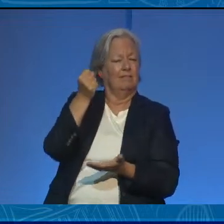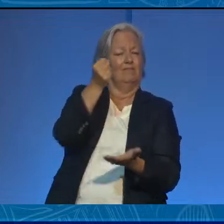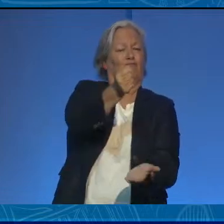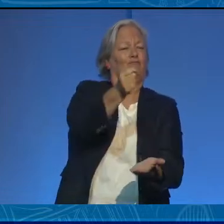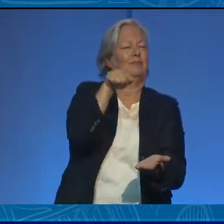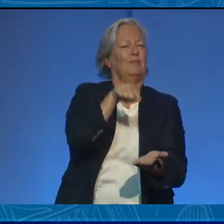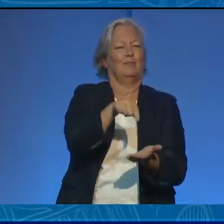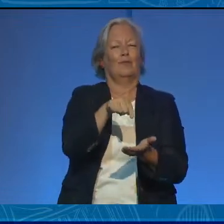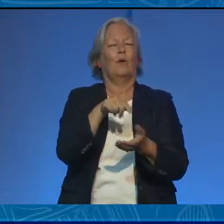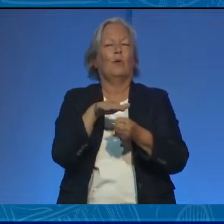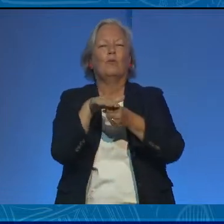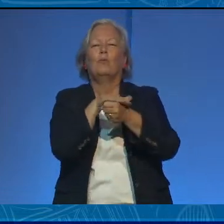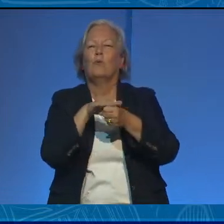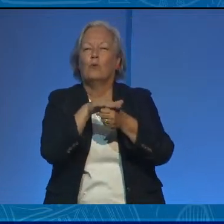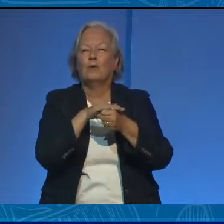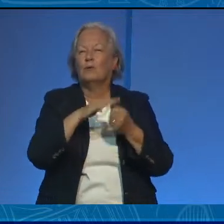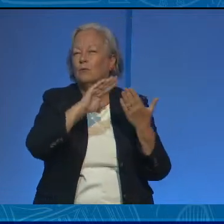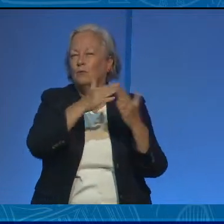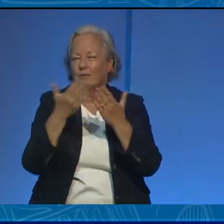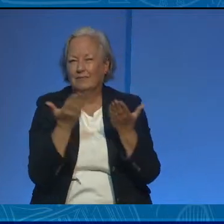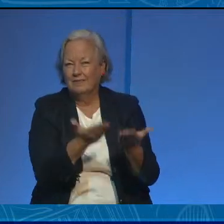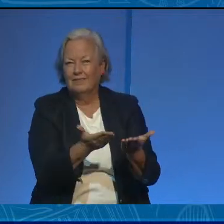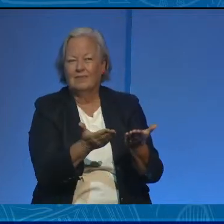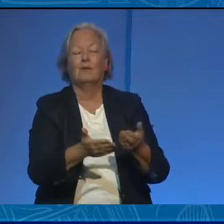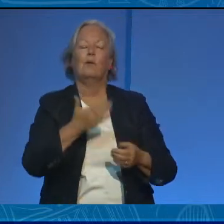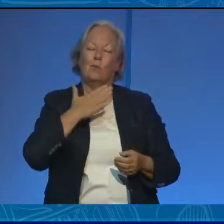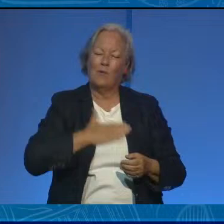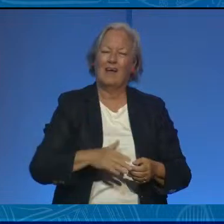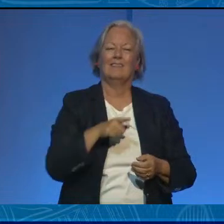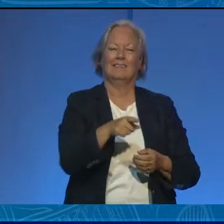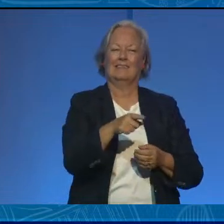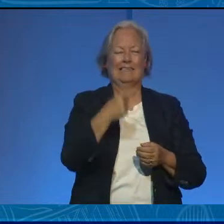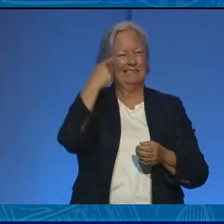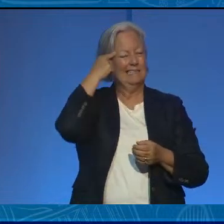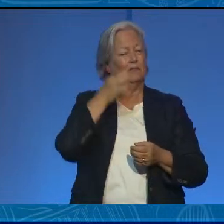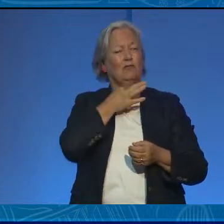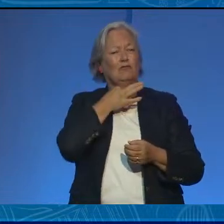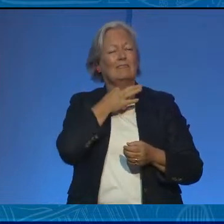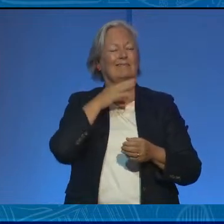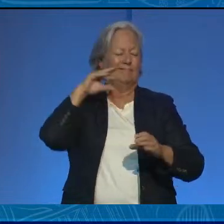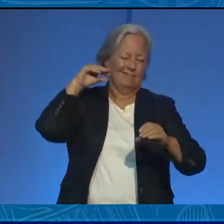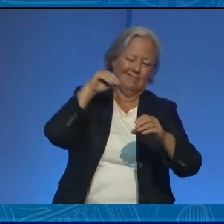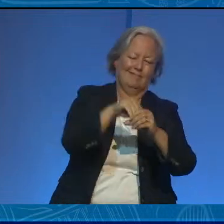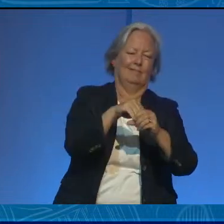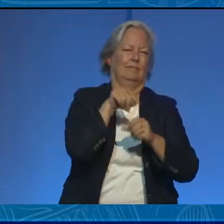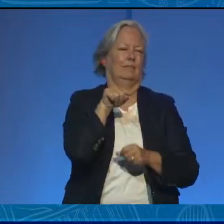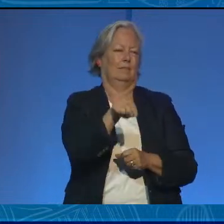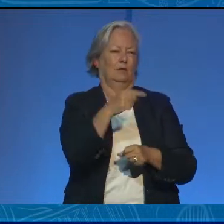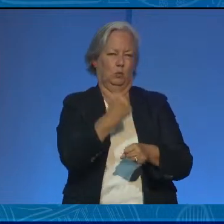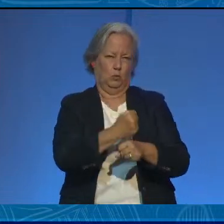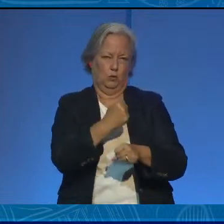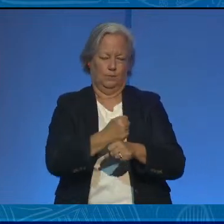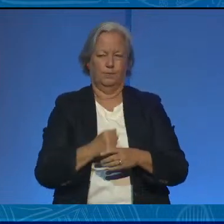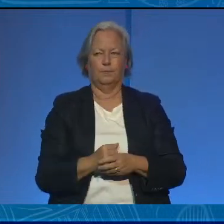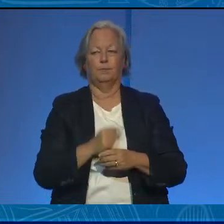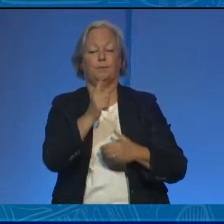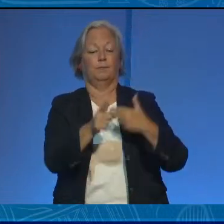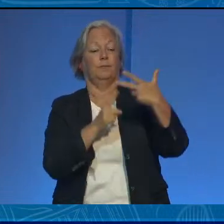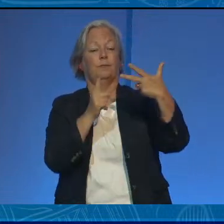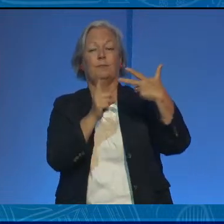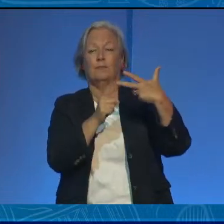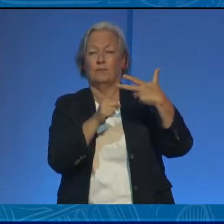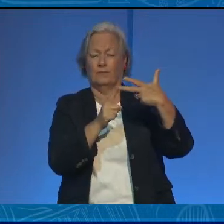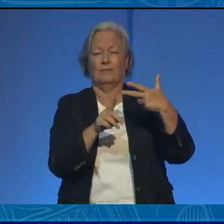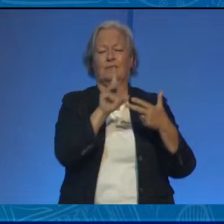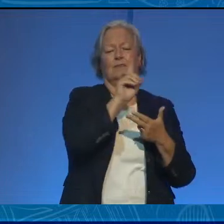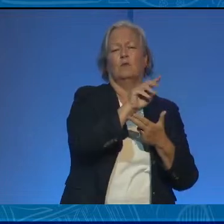and enhancing capacity for risk-informed investment are key. Third, disaster risk reduction